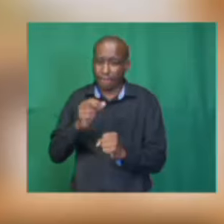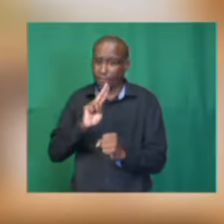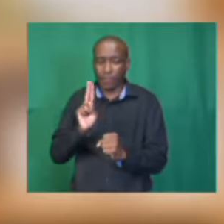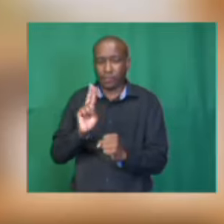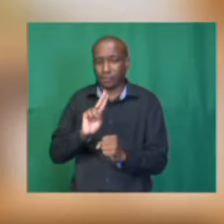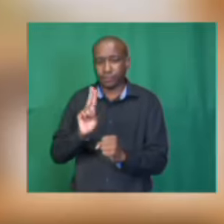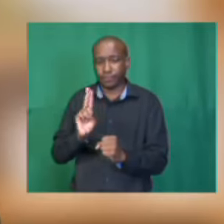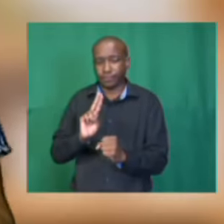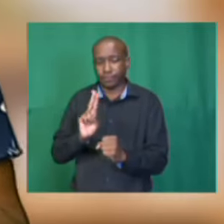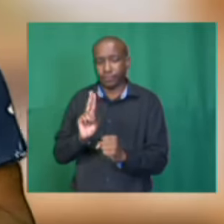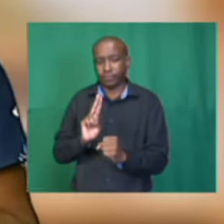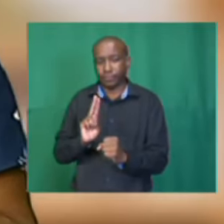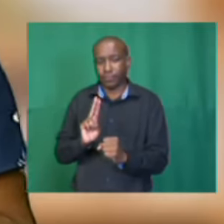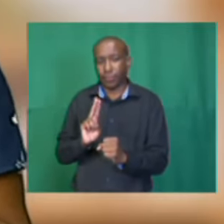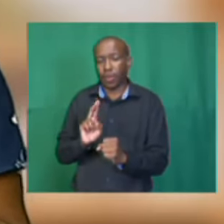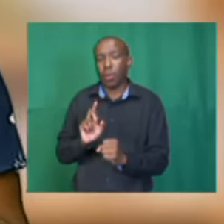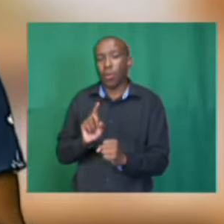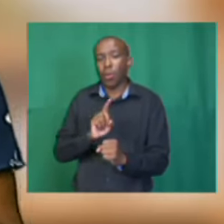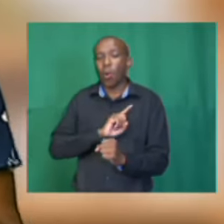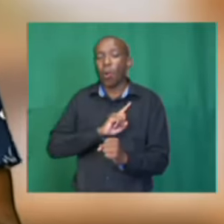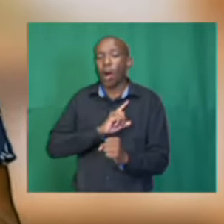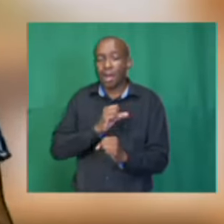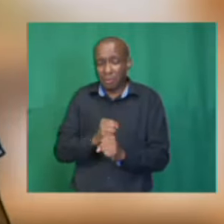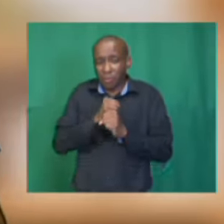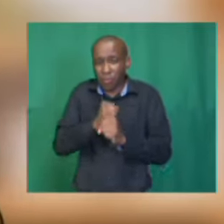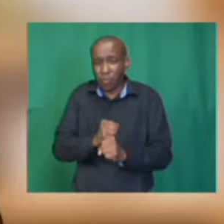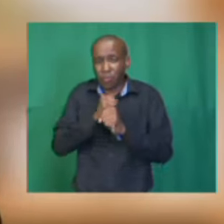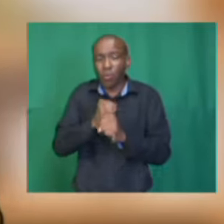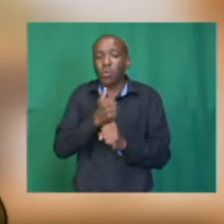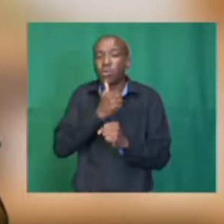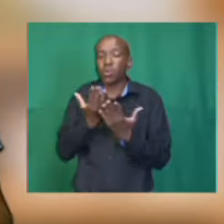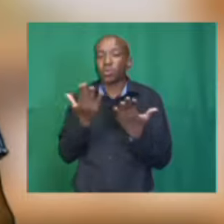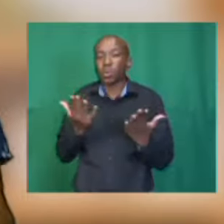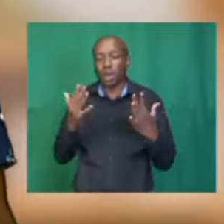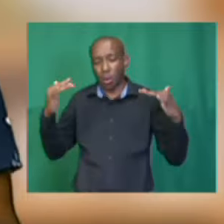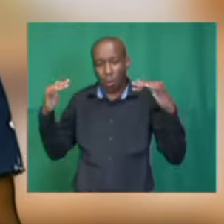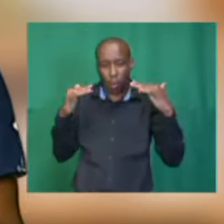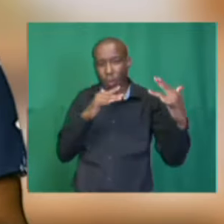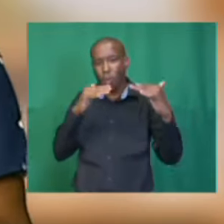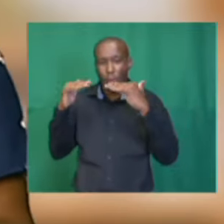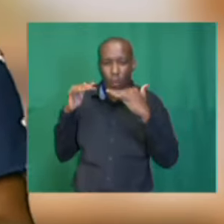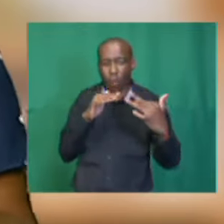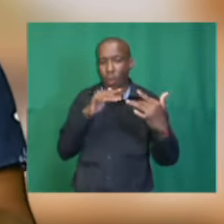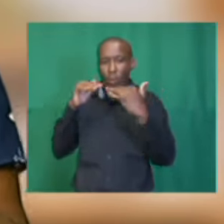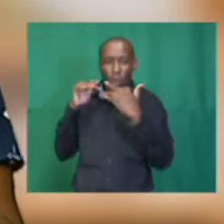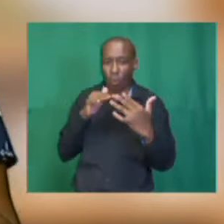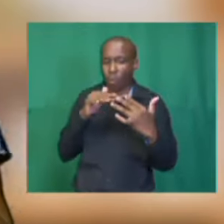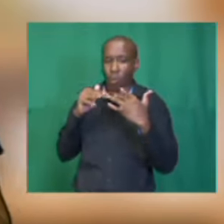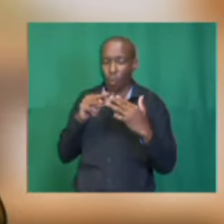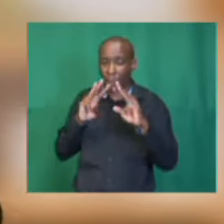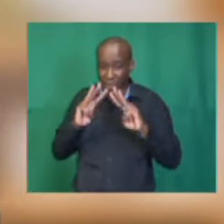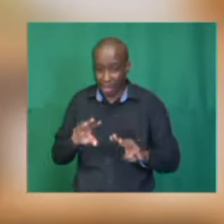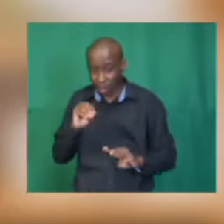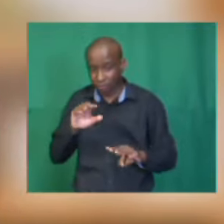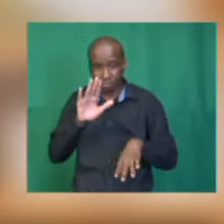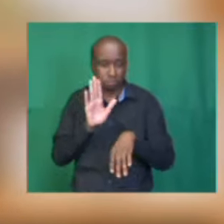to present. A horse is an animal that was used in wars. So it is not a